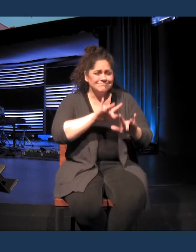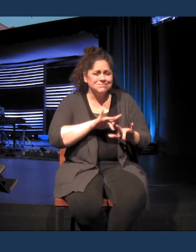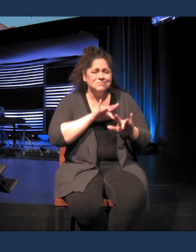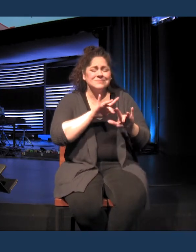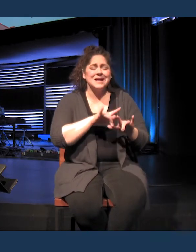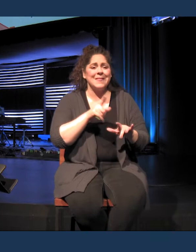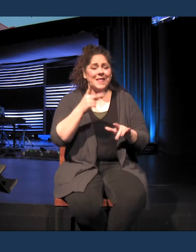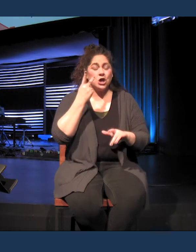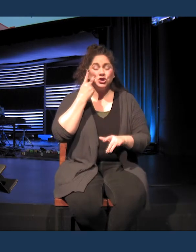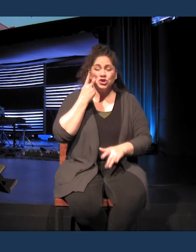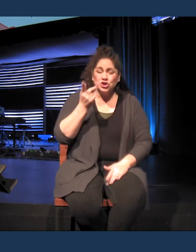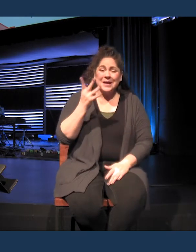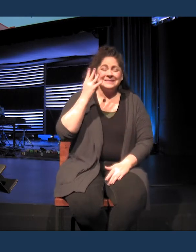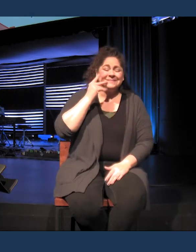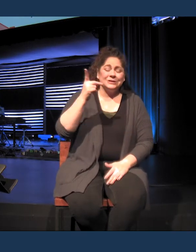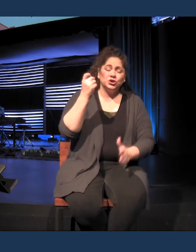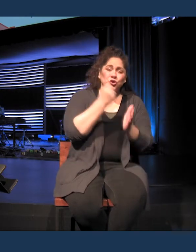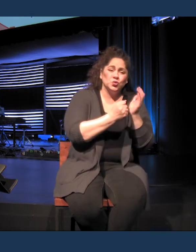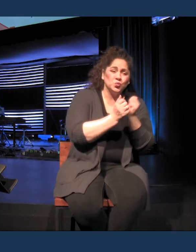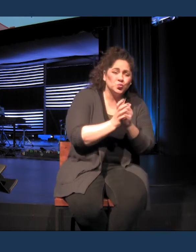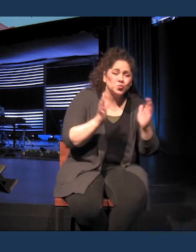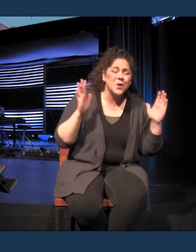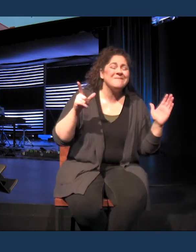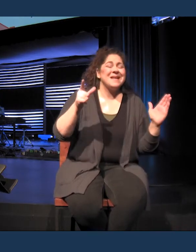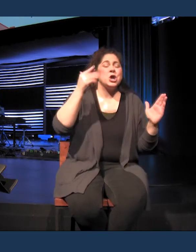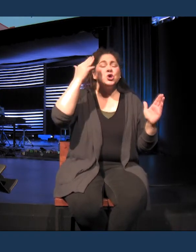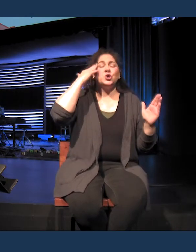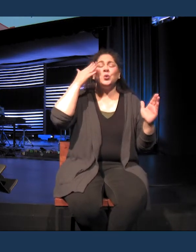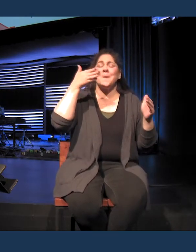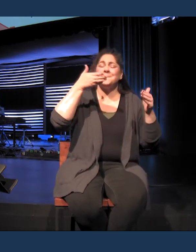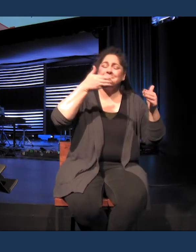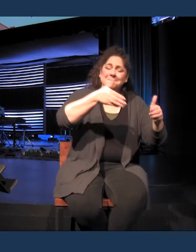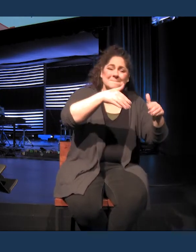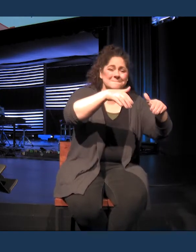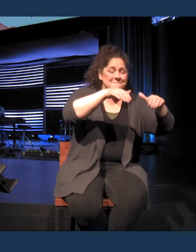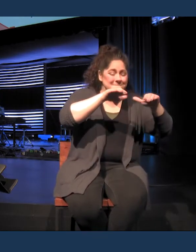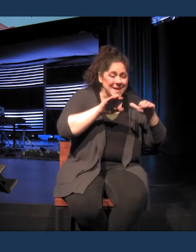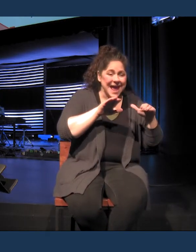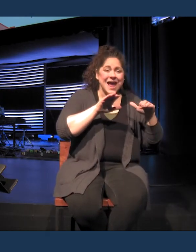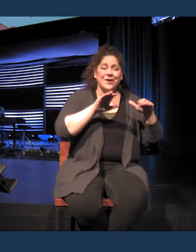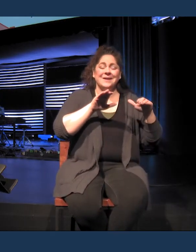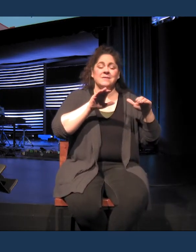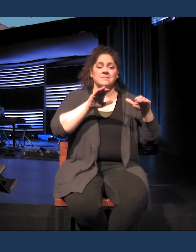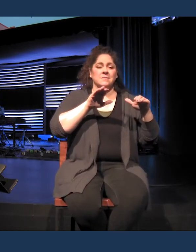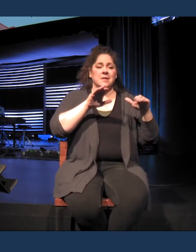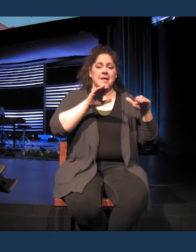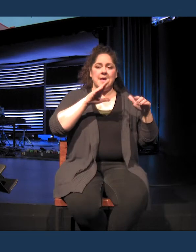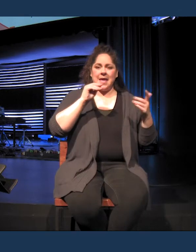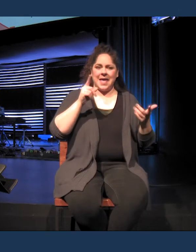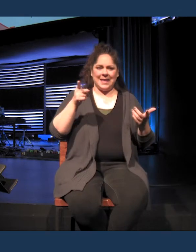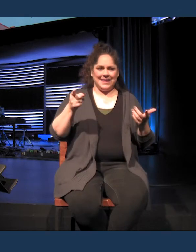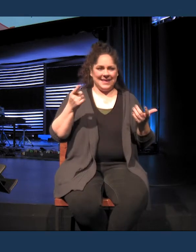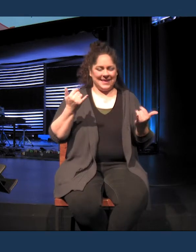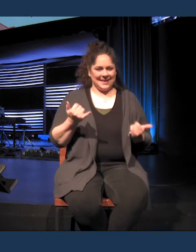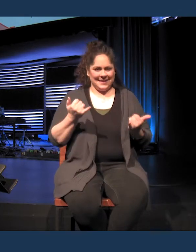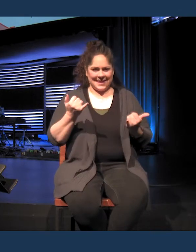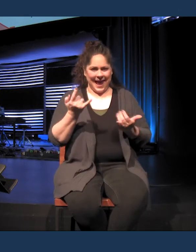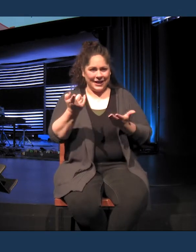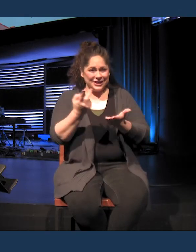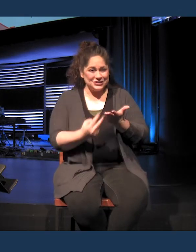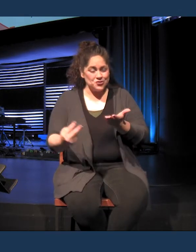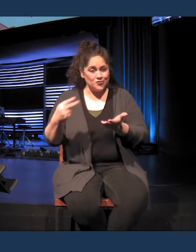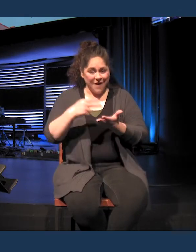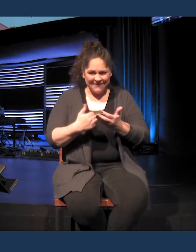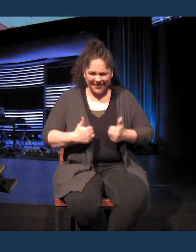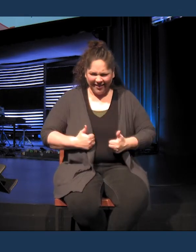be crucified. They knew he was buried in the ground. And now they see the resurrected